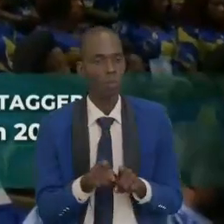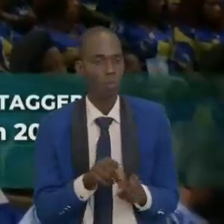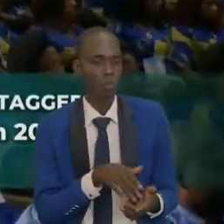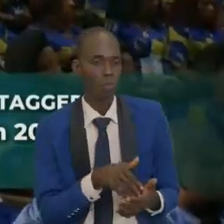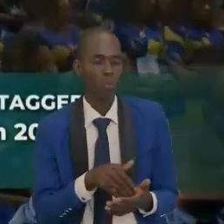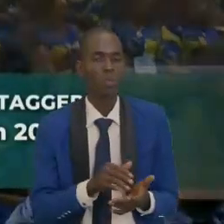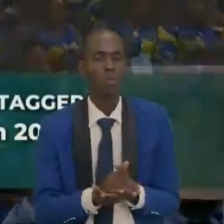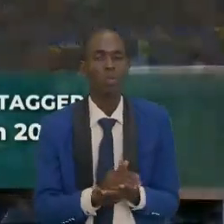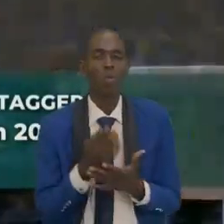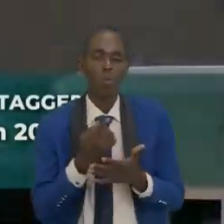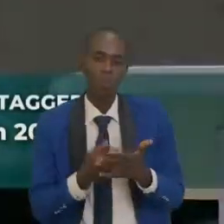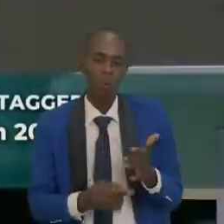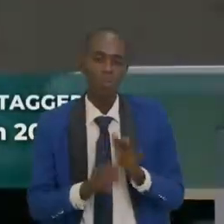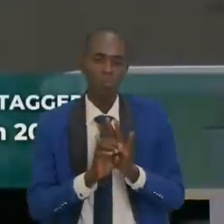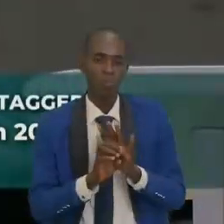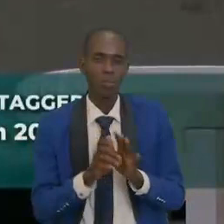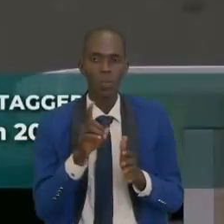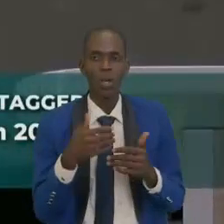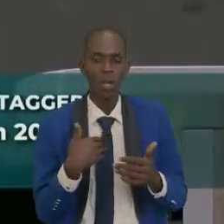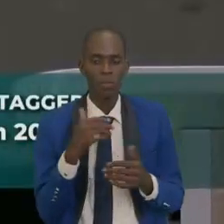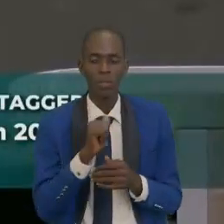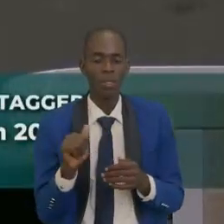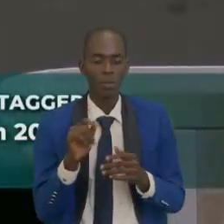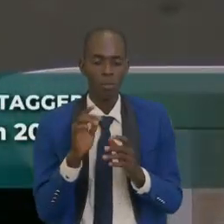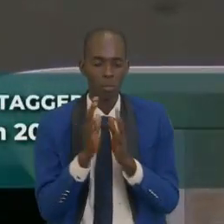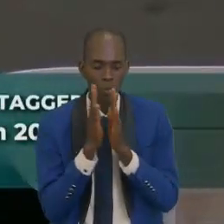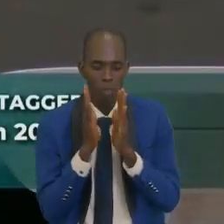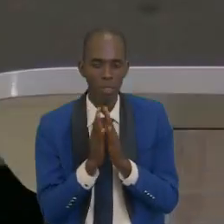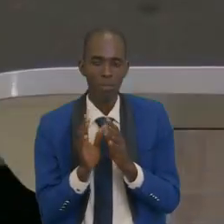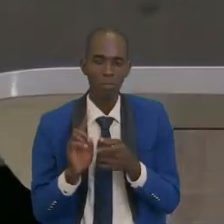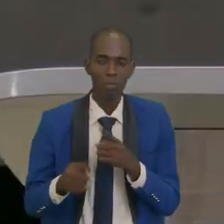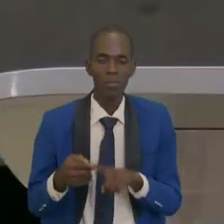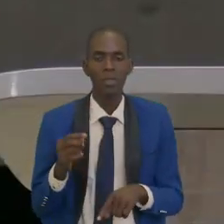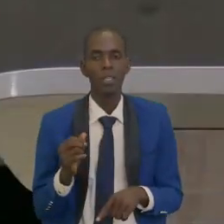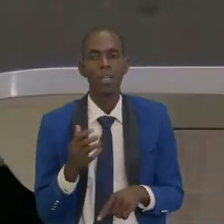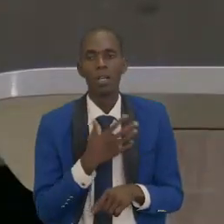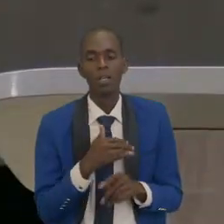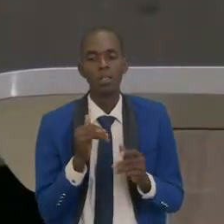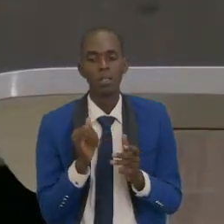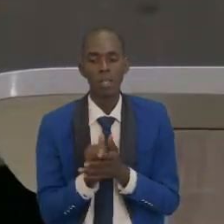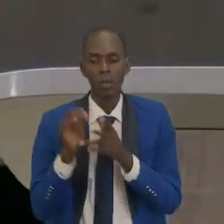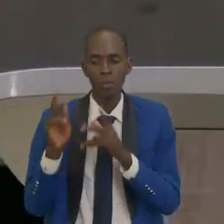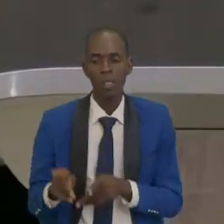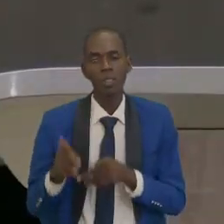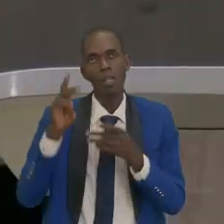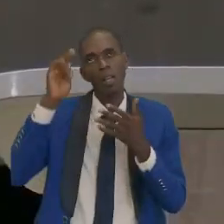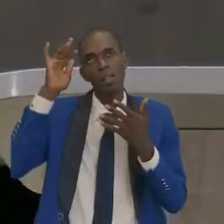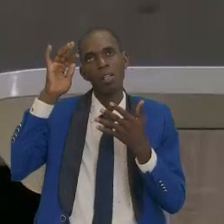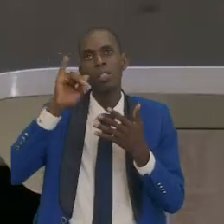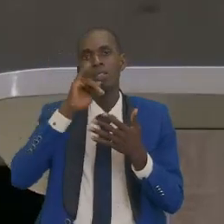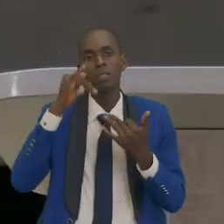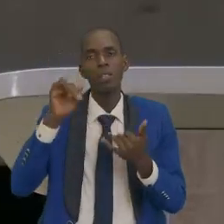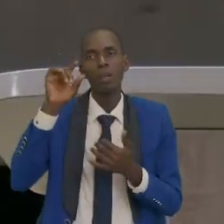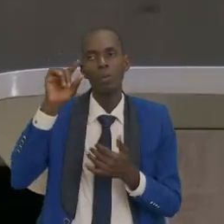what if you have a prayer partner and this expectation is going down like your